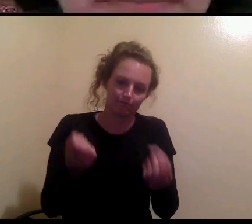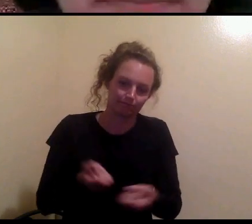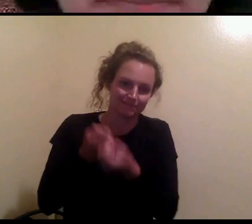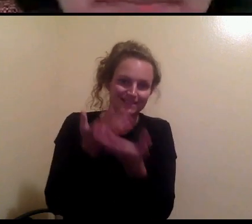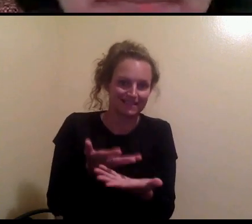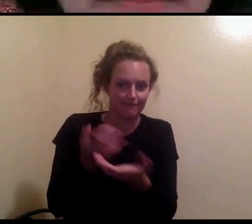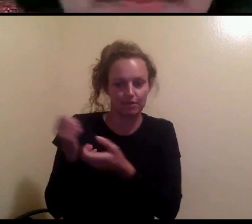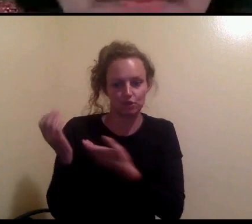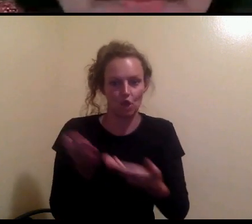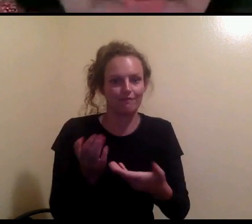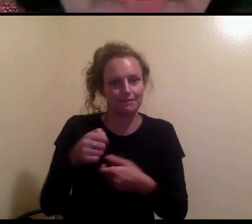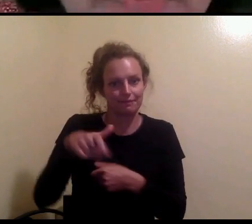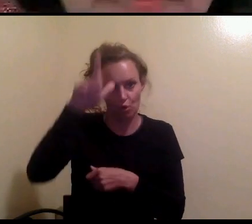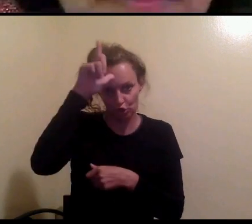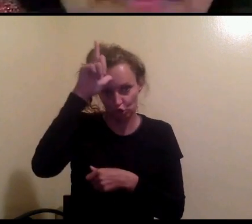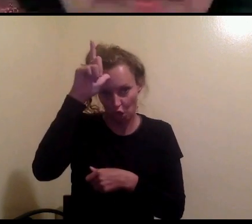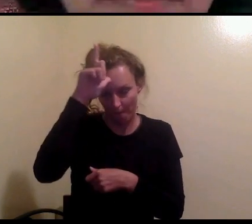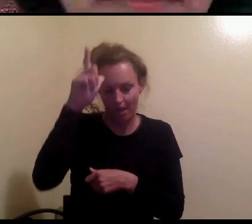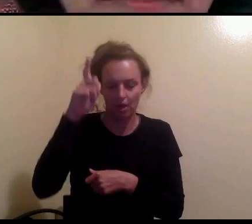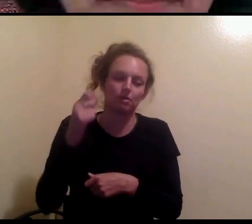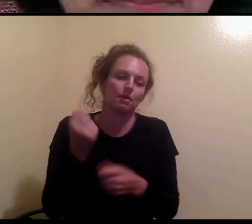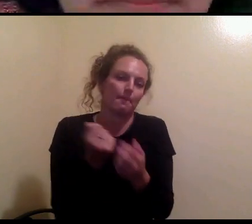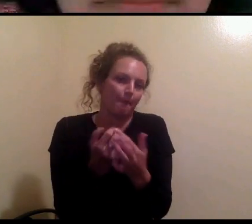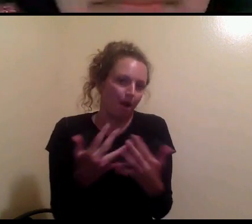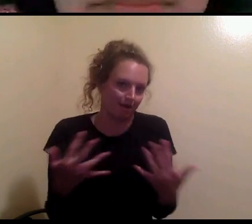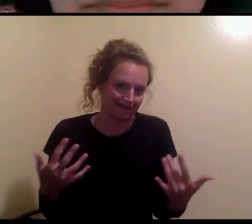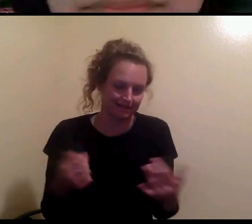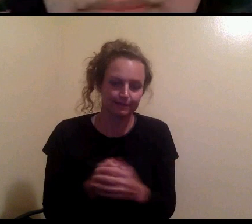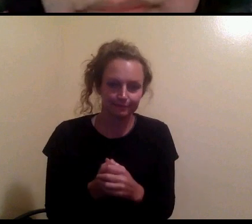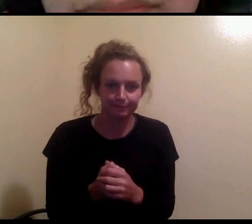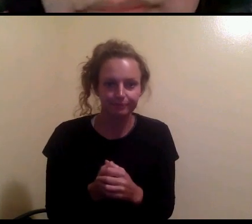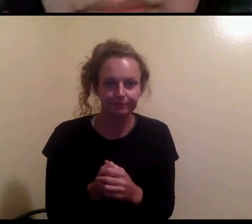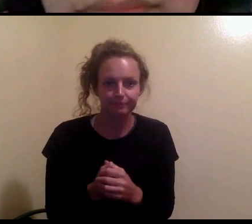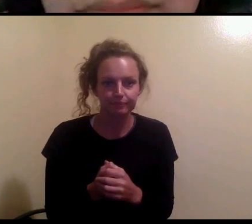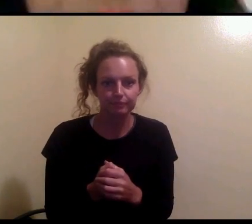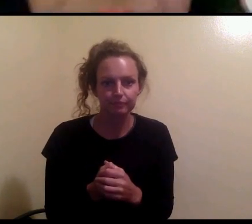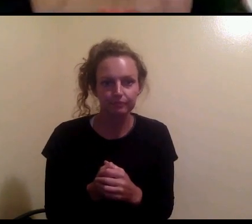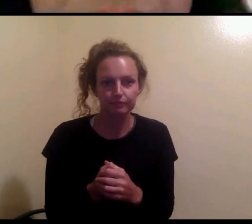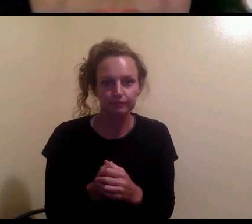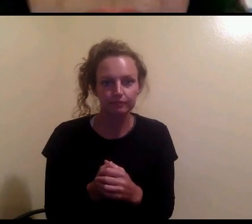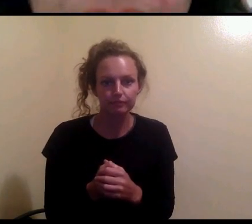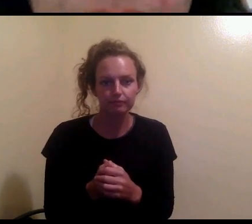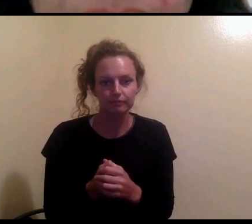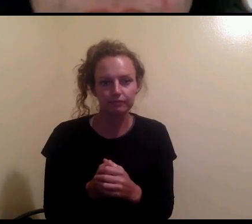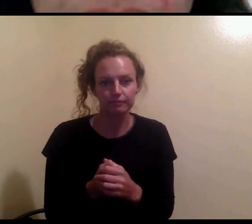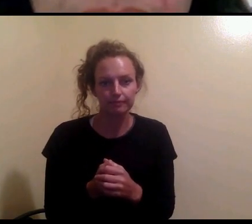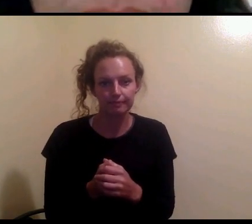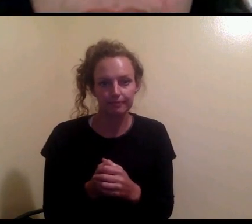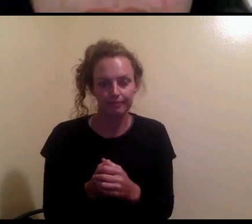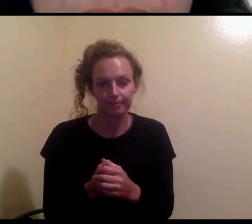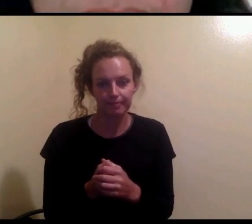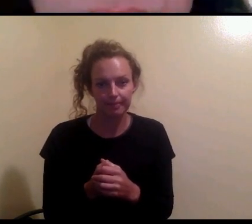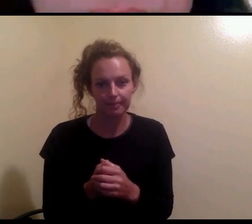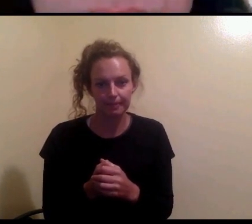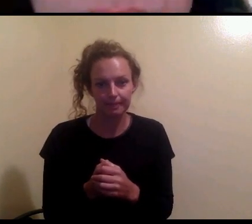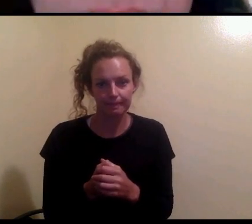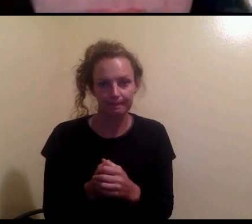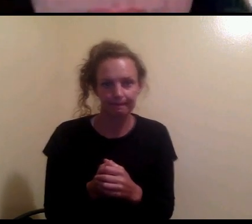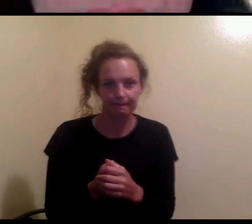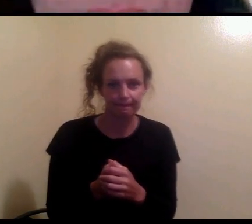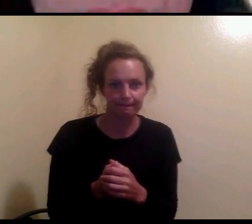these best practices, adapt them to the cultural and the geographical demographics in which they will be